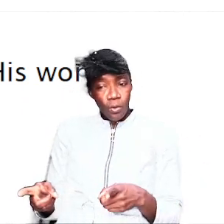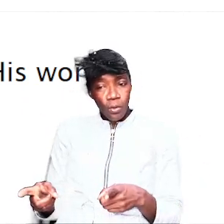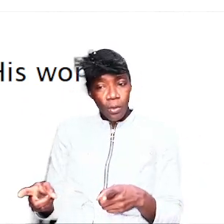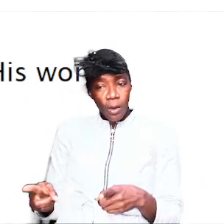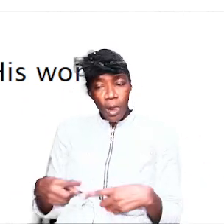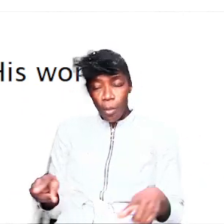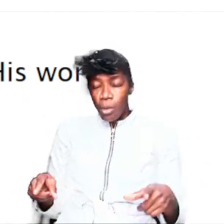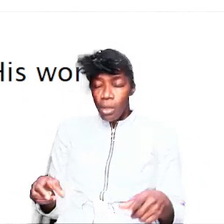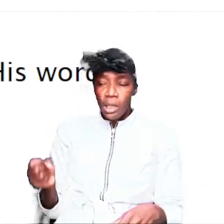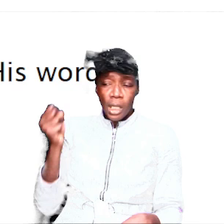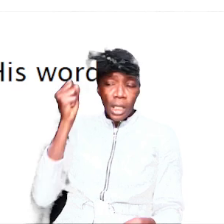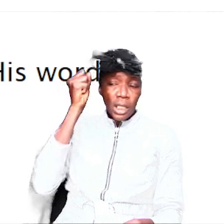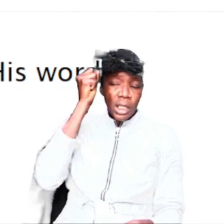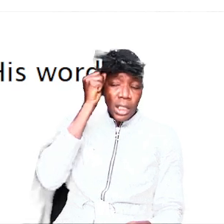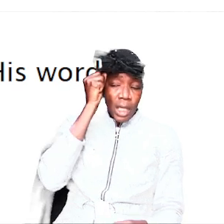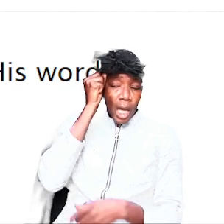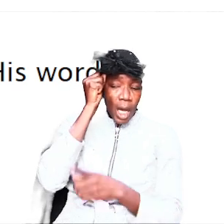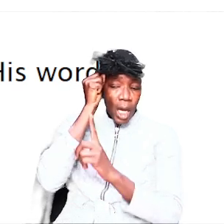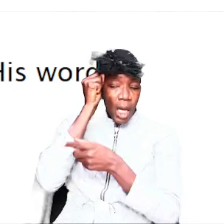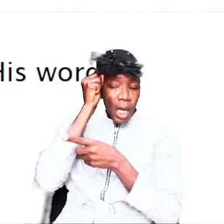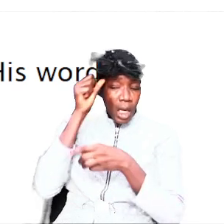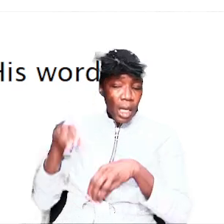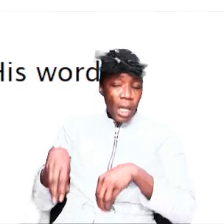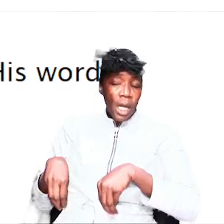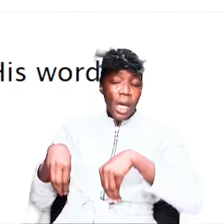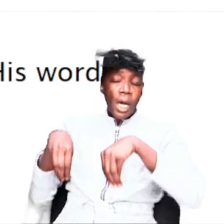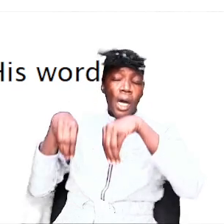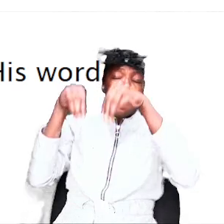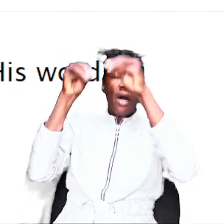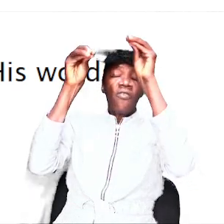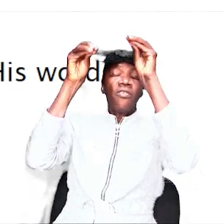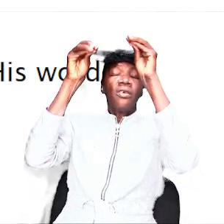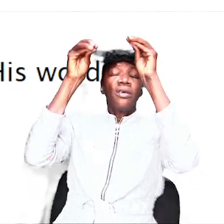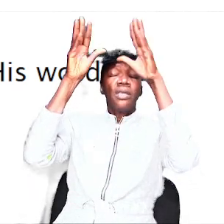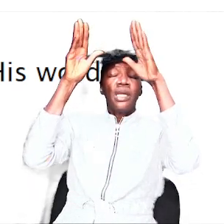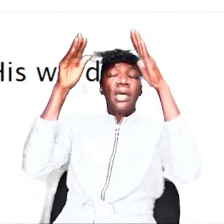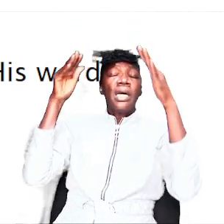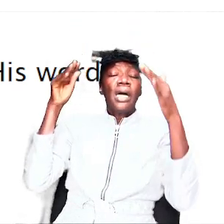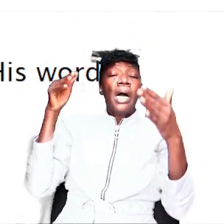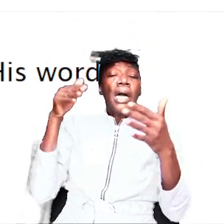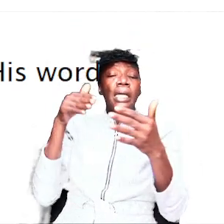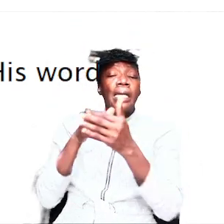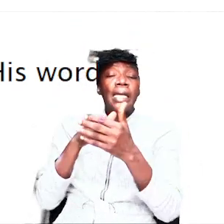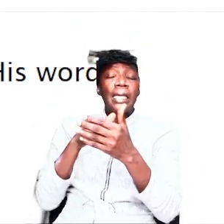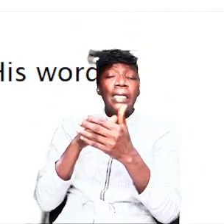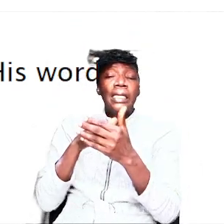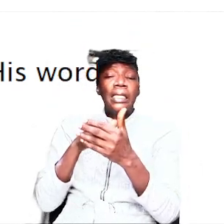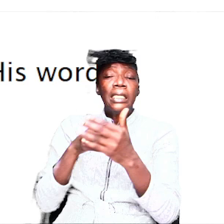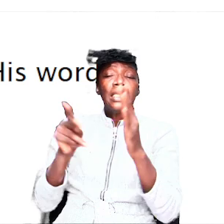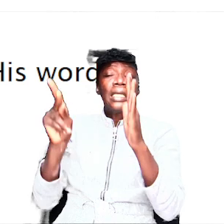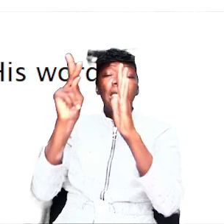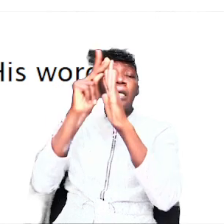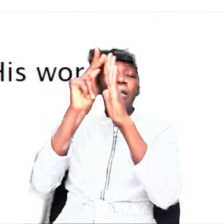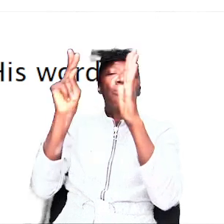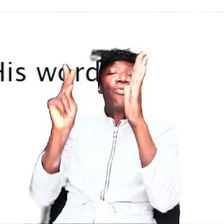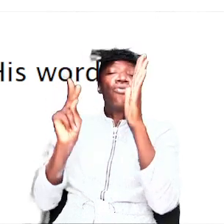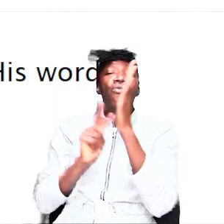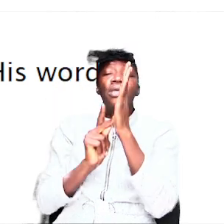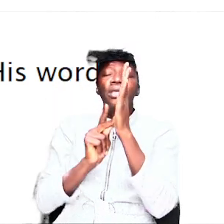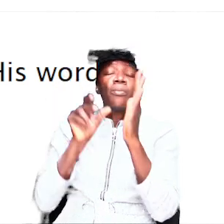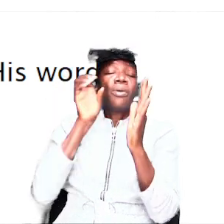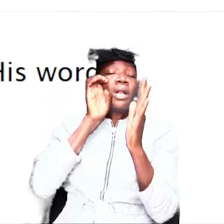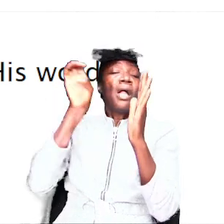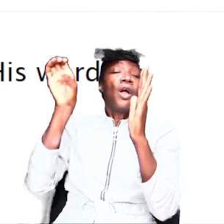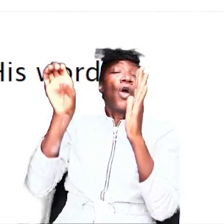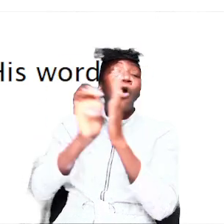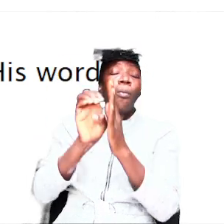Saul offered it up and went against established principle. He offered it up and went against the command of the